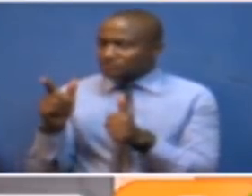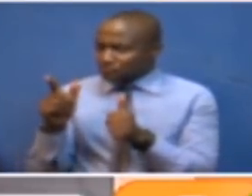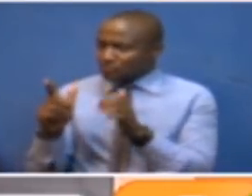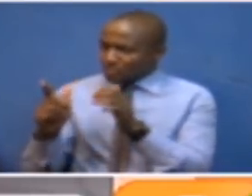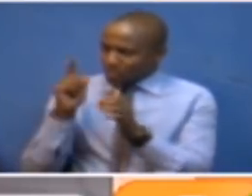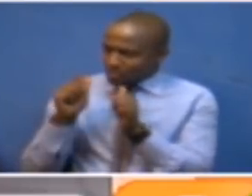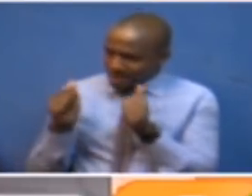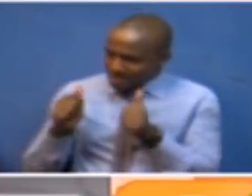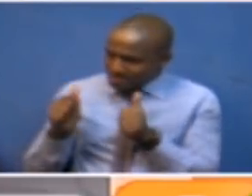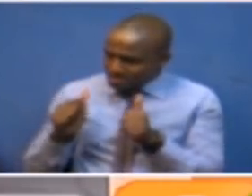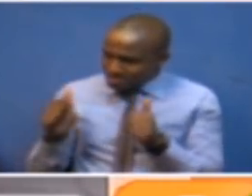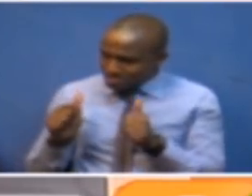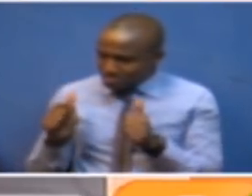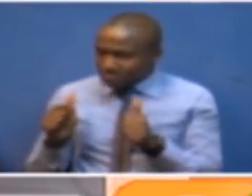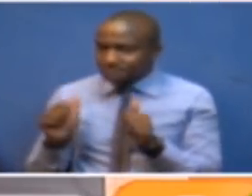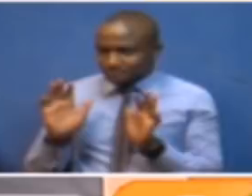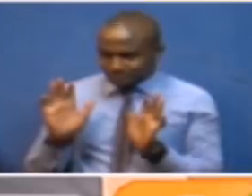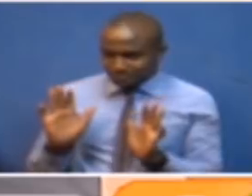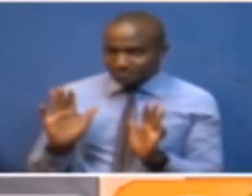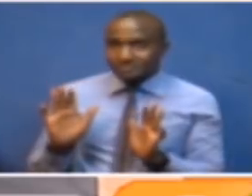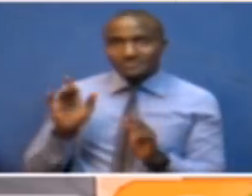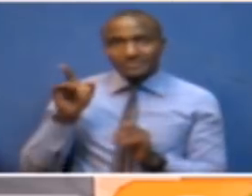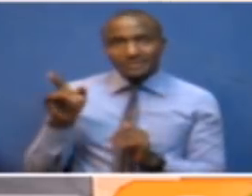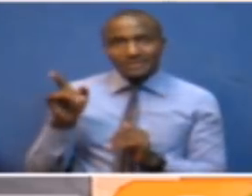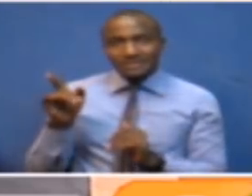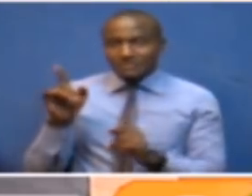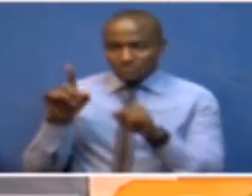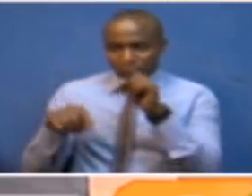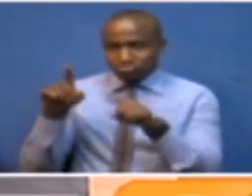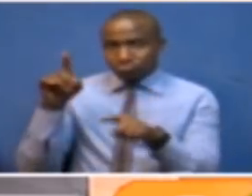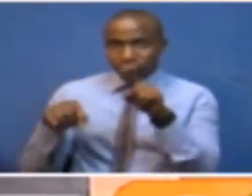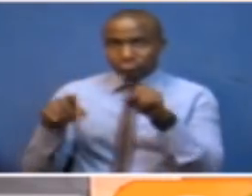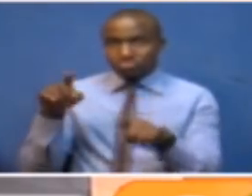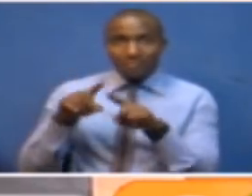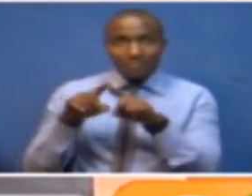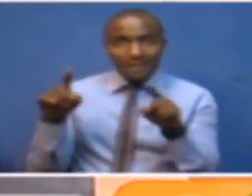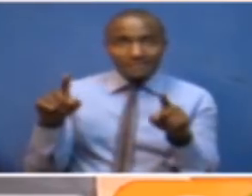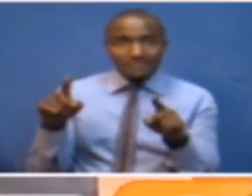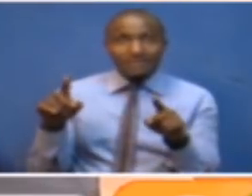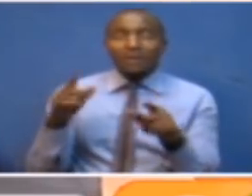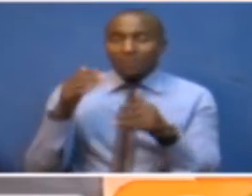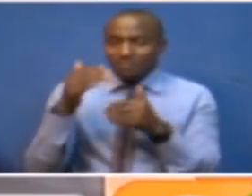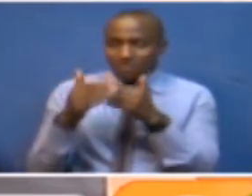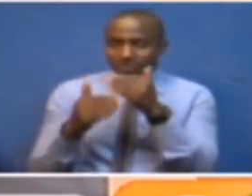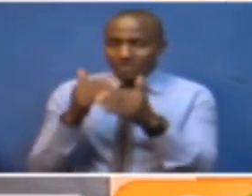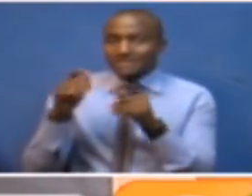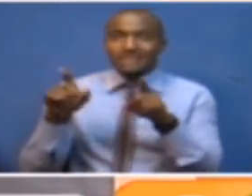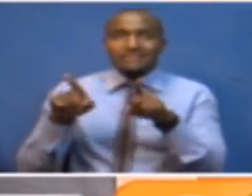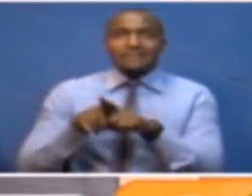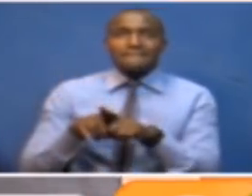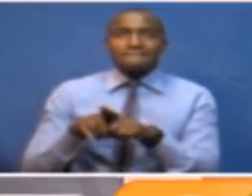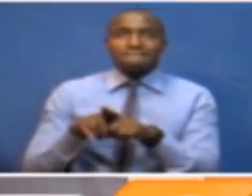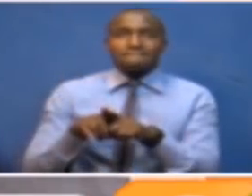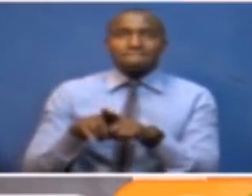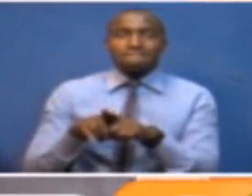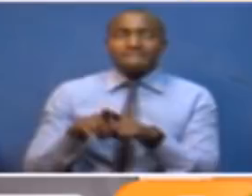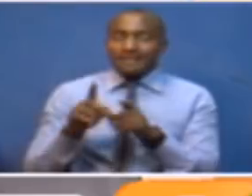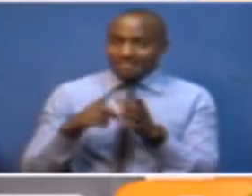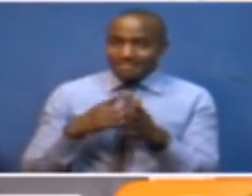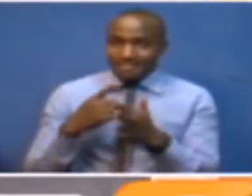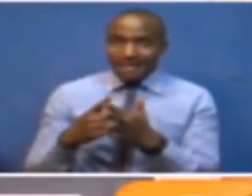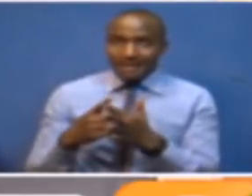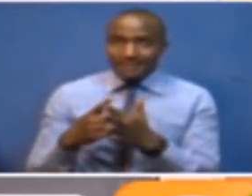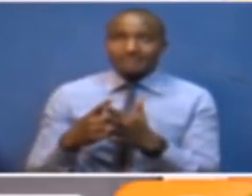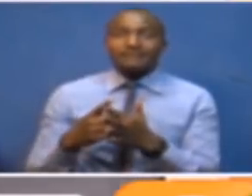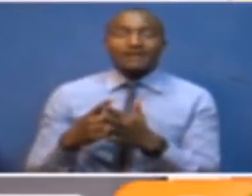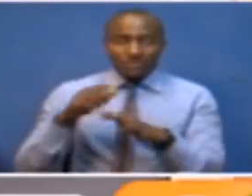out by the county government. It sometimes varies from one county to another, but the basic process remains the same. After that, you get a